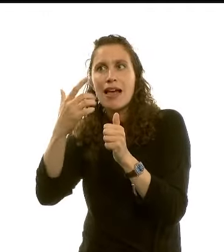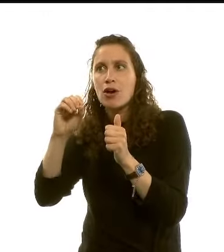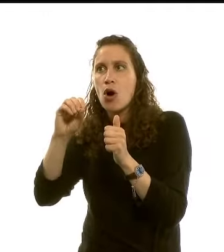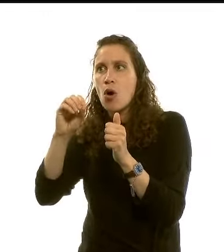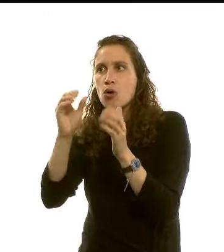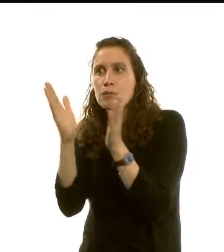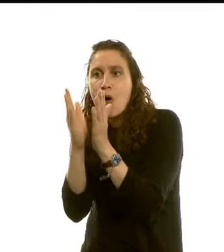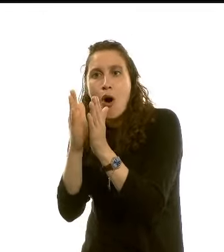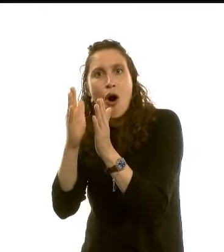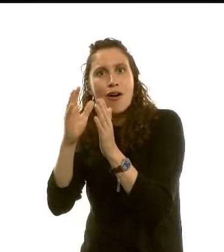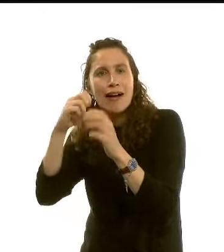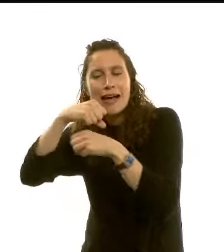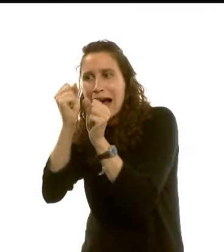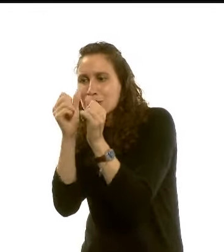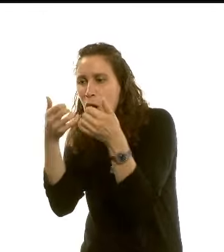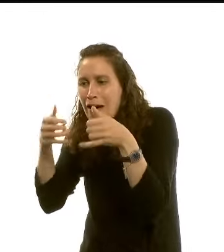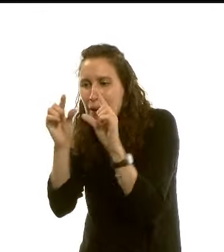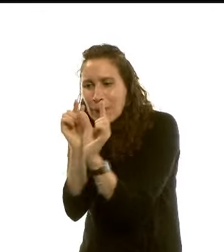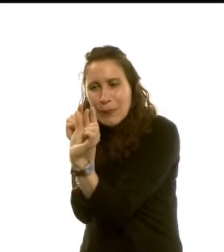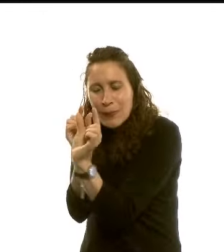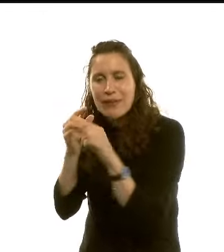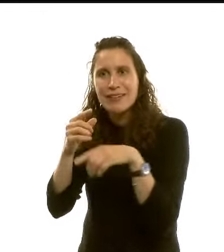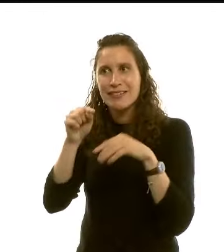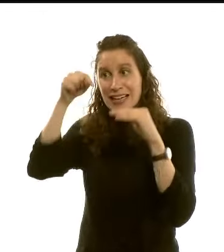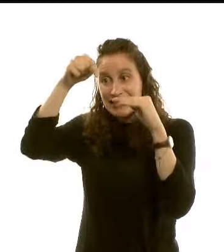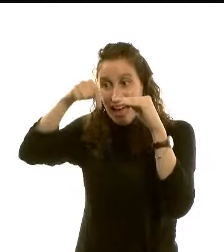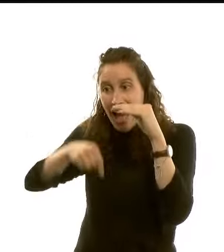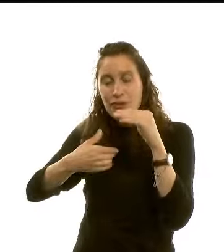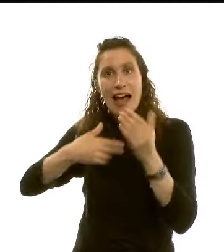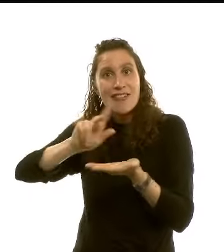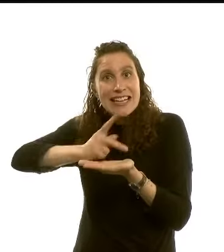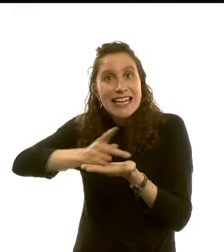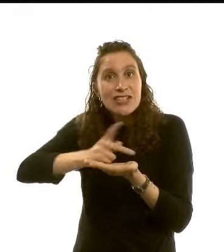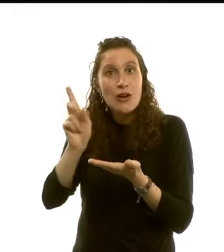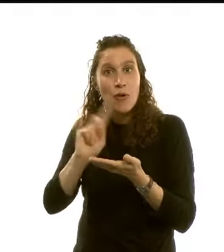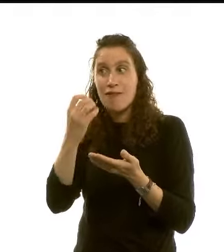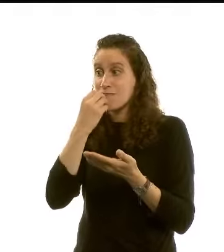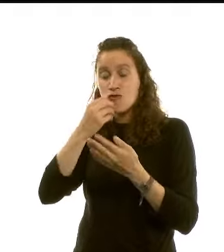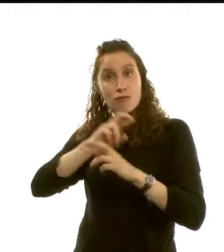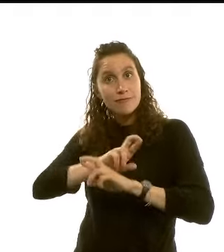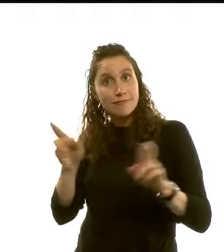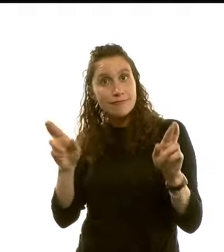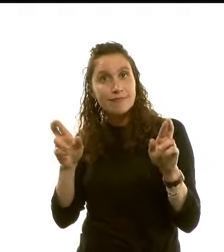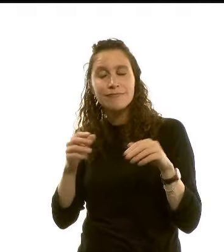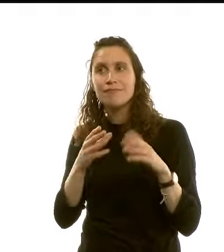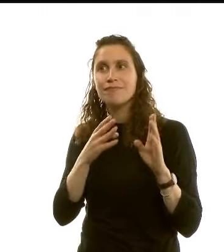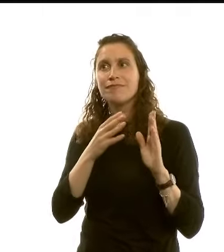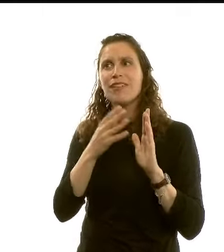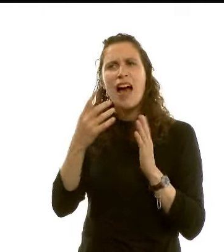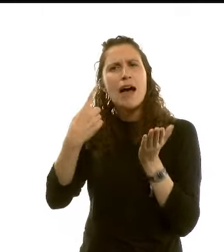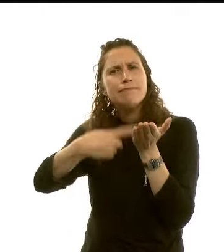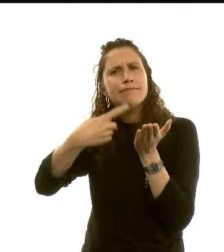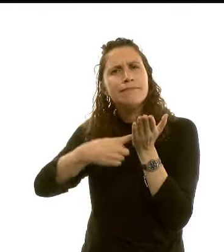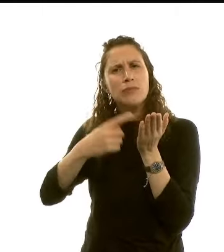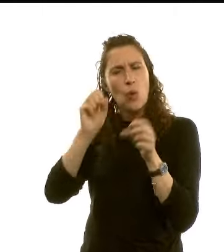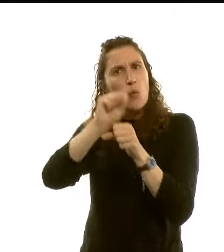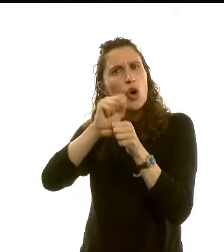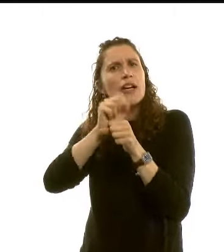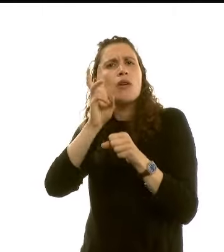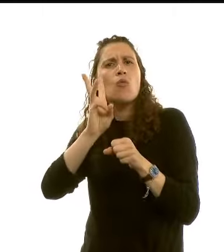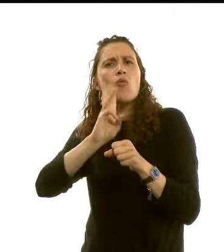Castle. And if we go further down, there is like the kitchen where food is being prepared. And I was talking before about the working